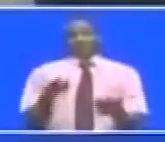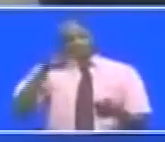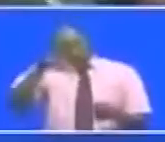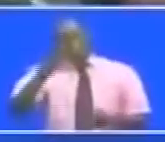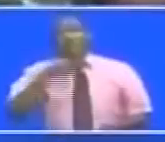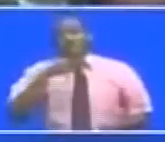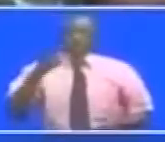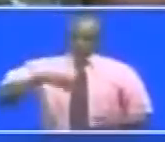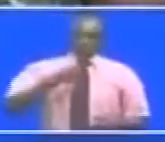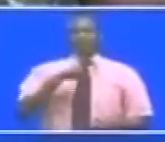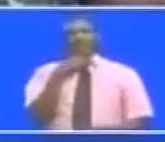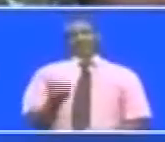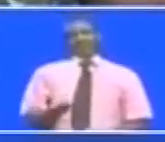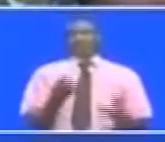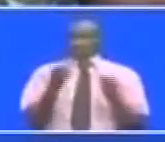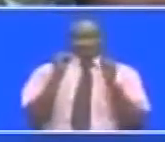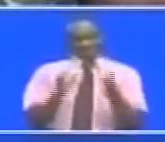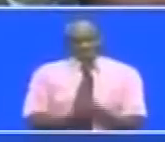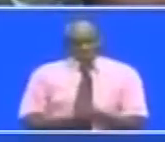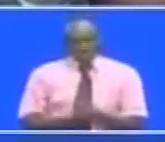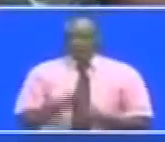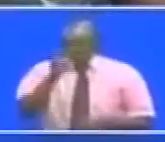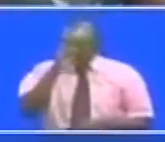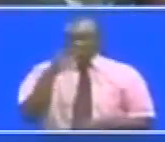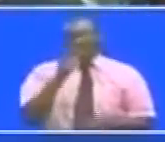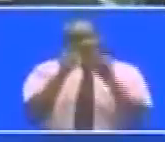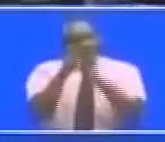goes or you go. The police boss said the awards will go a